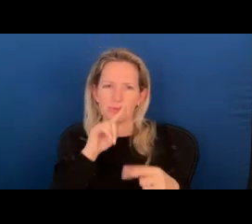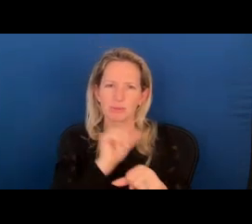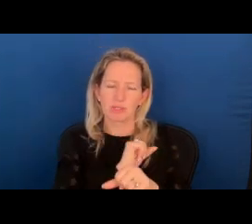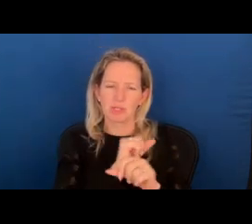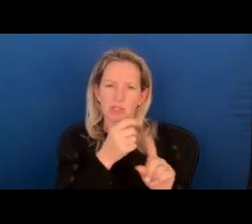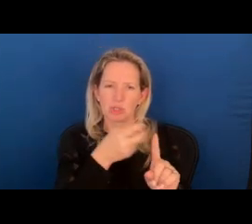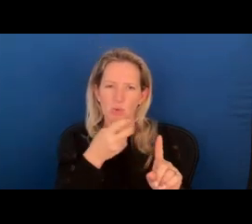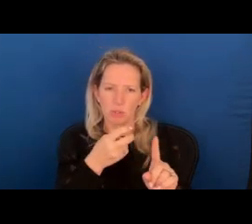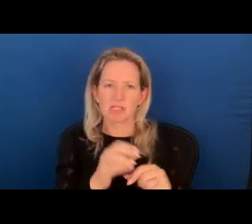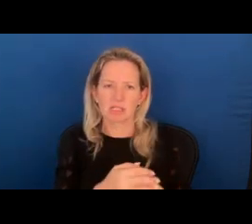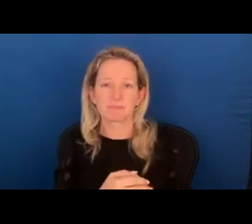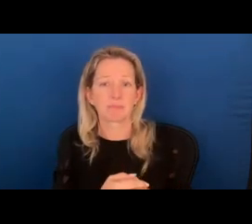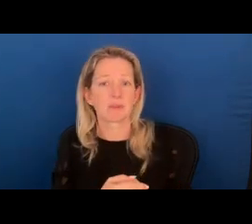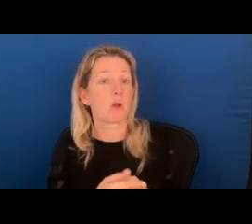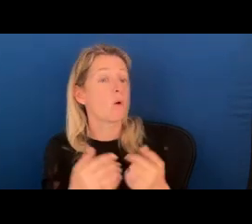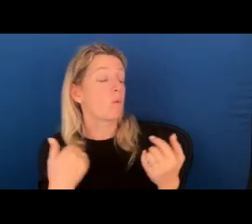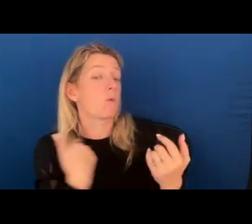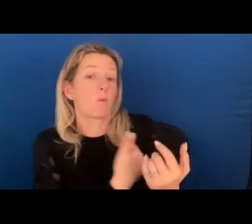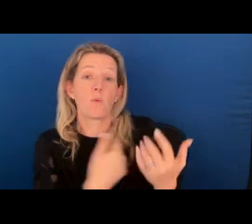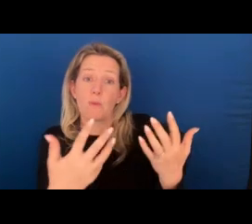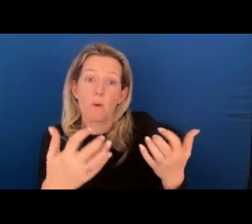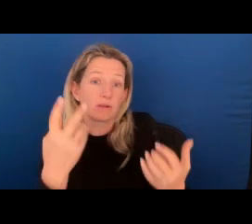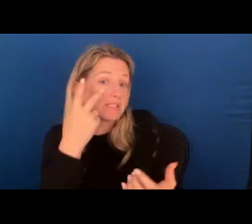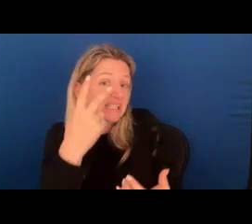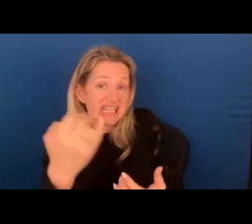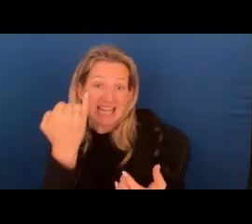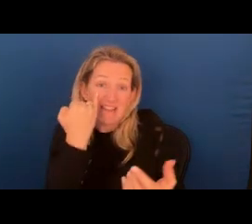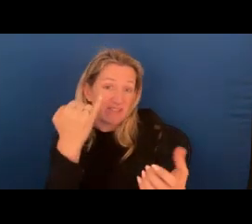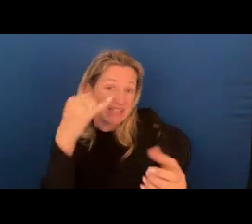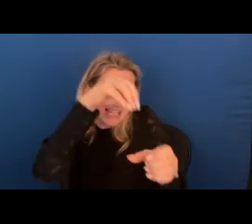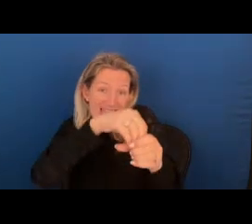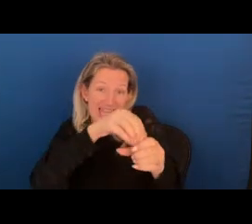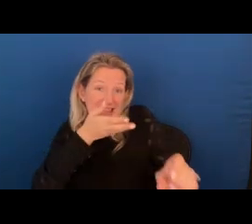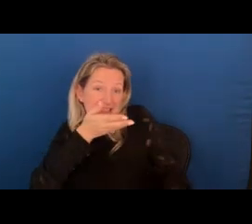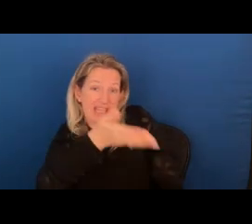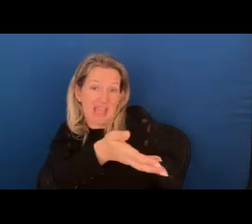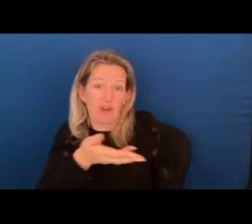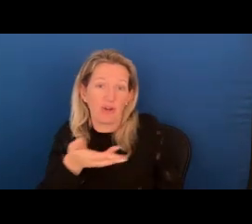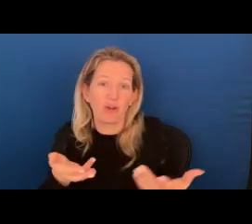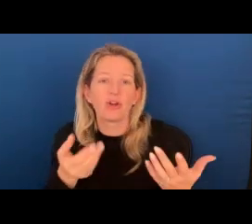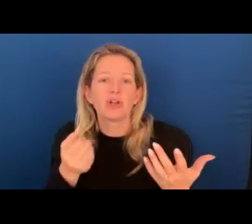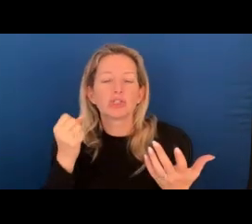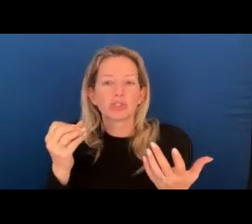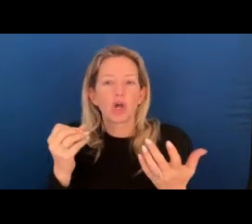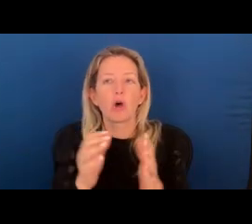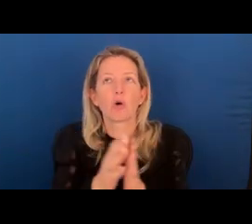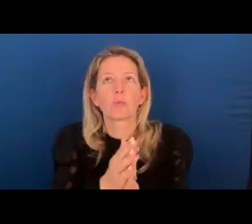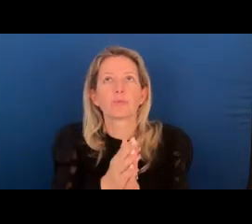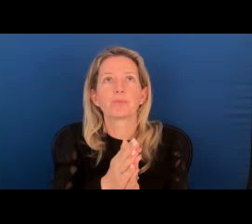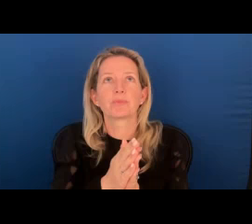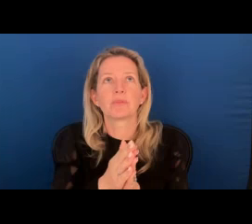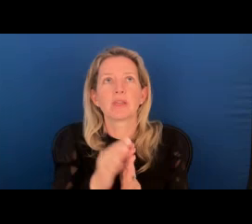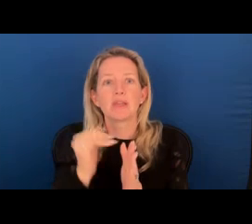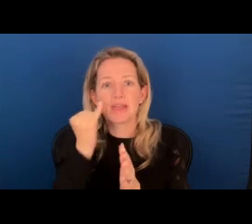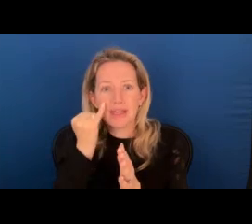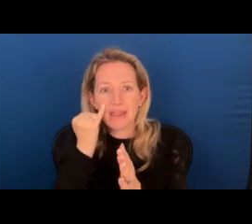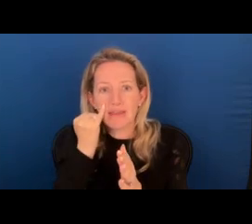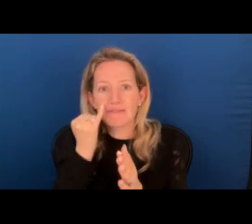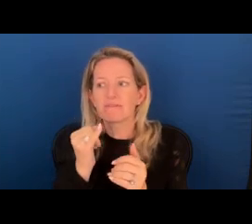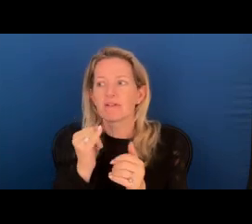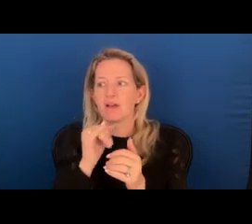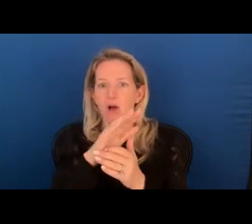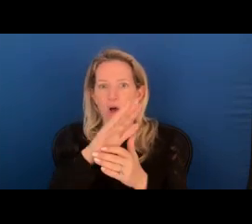just said we're going to see if it's in those things. I'm not necessarily where it came from. When I say sources, I mean if all of the detritus from the terrestrial